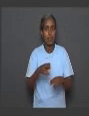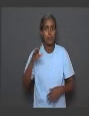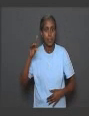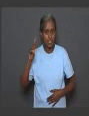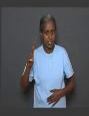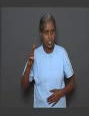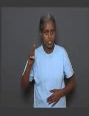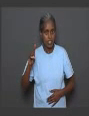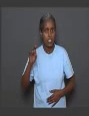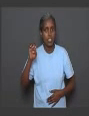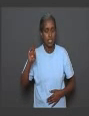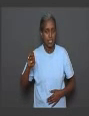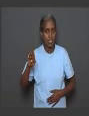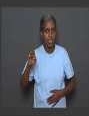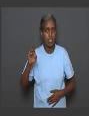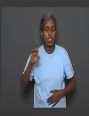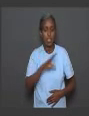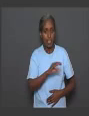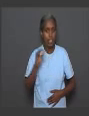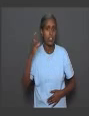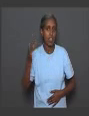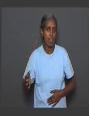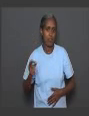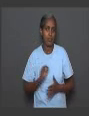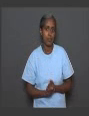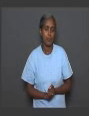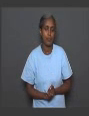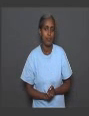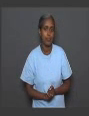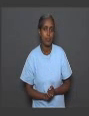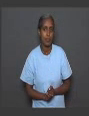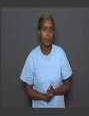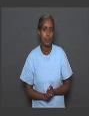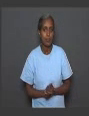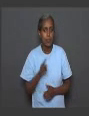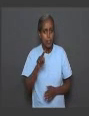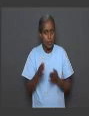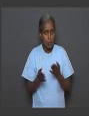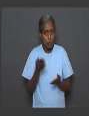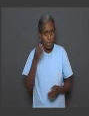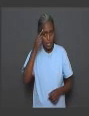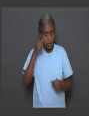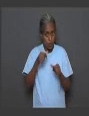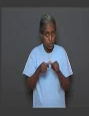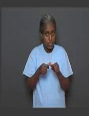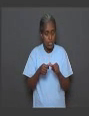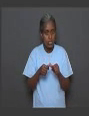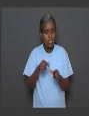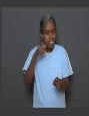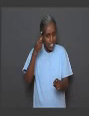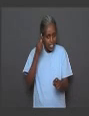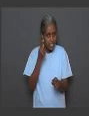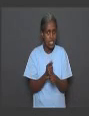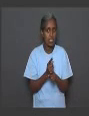D, E, and F. You may notice they are